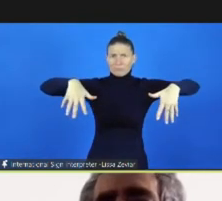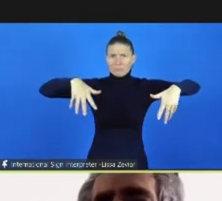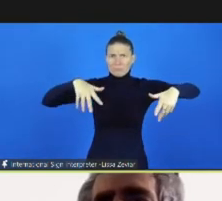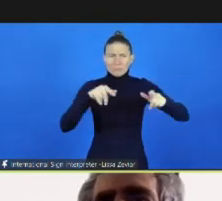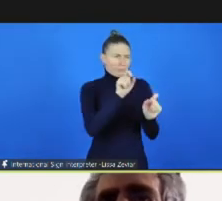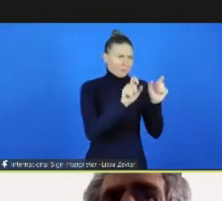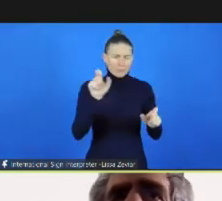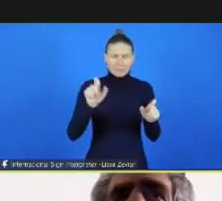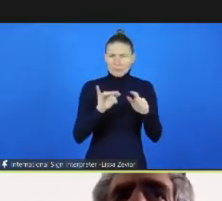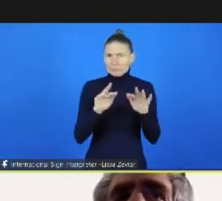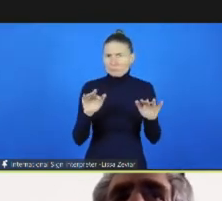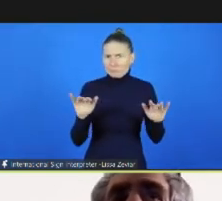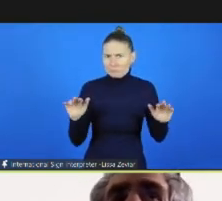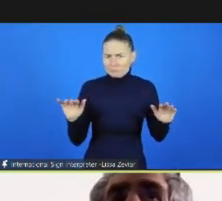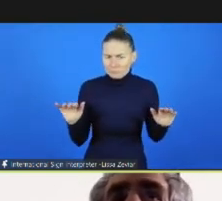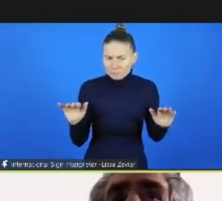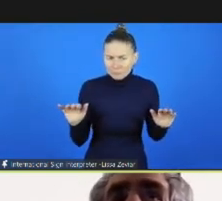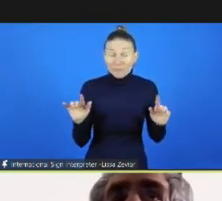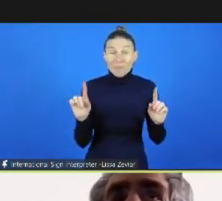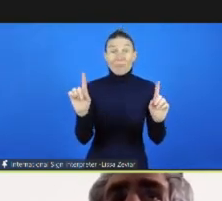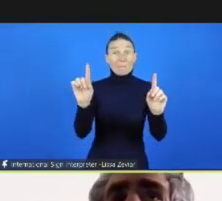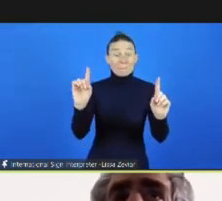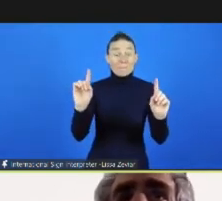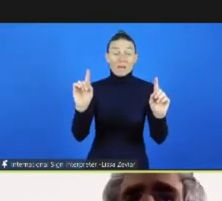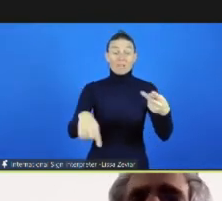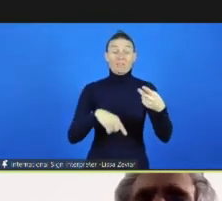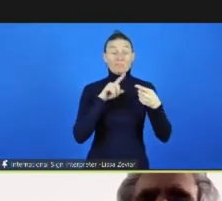people. Affordability, absolutely critical.